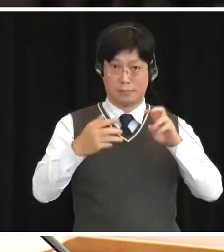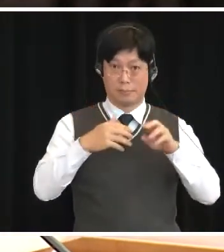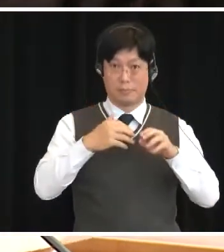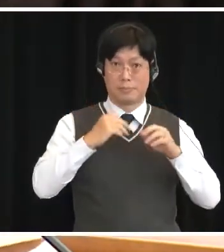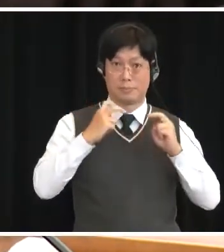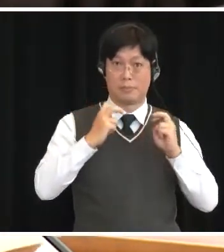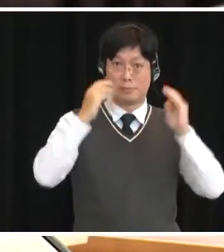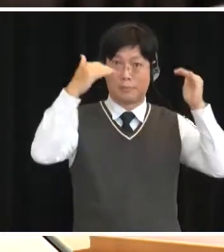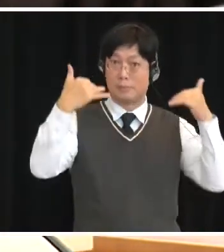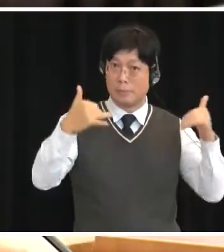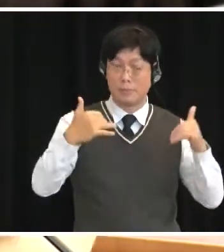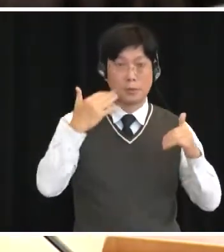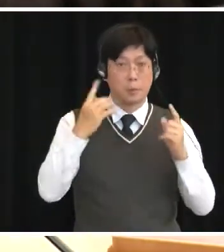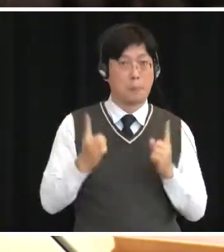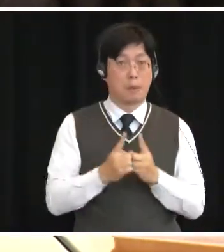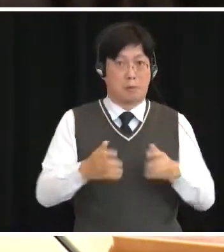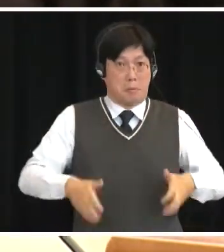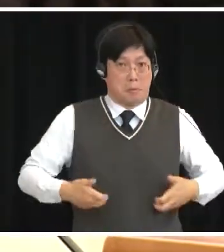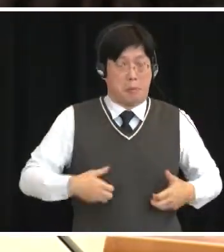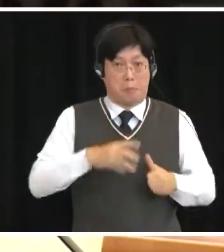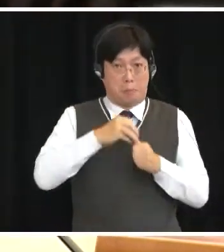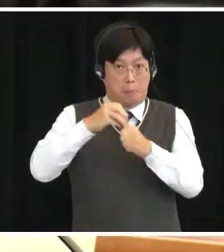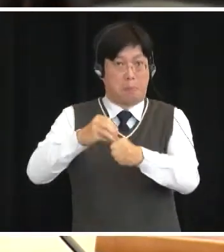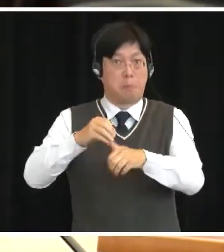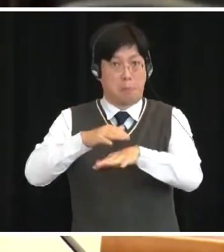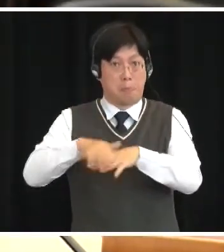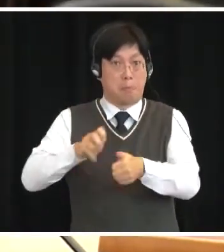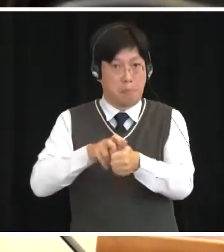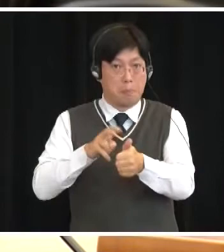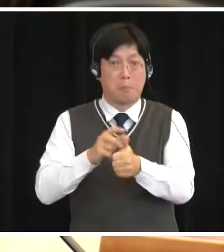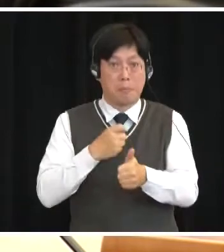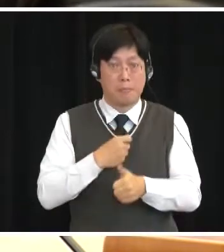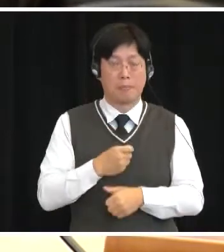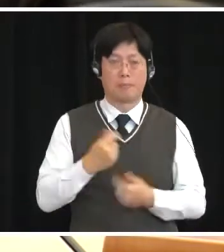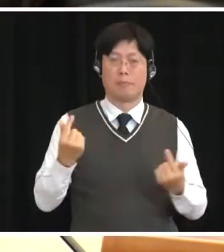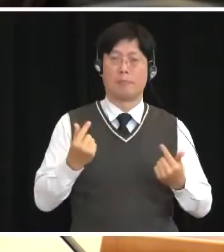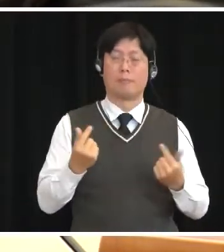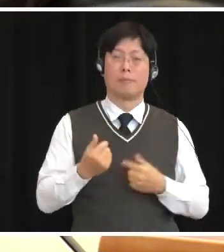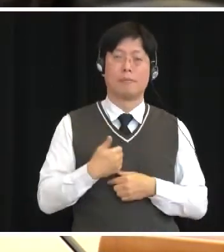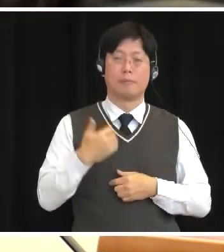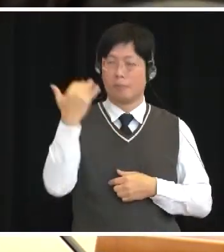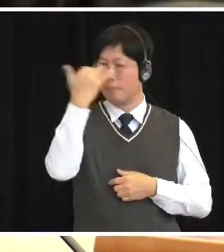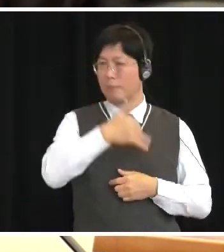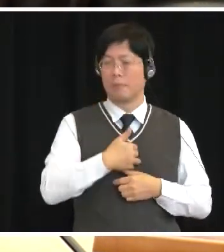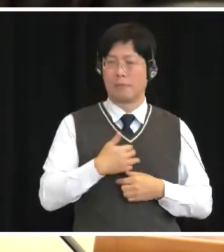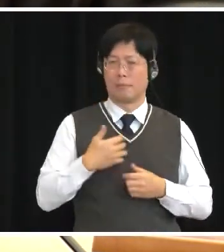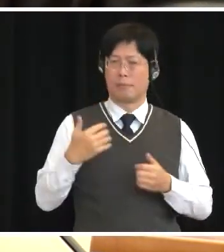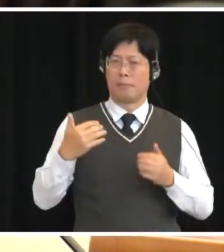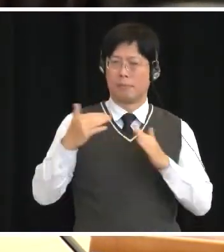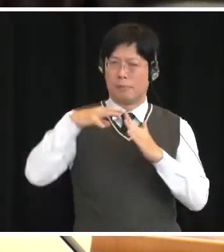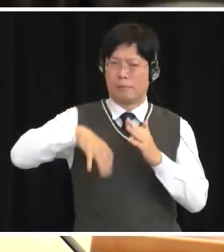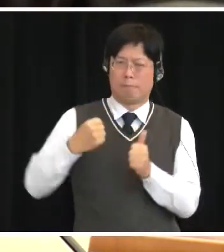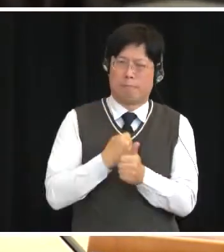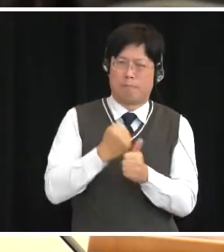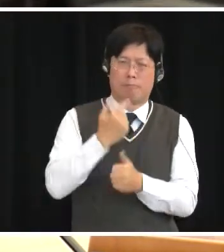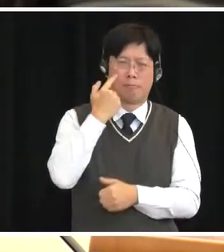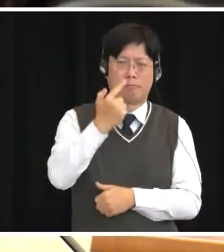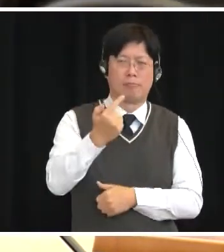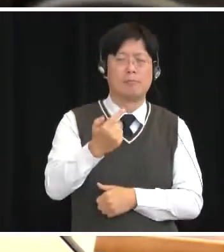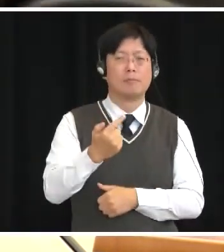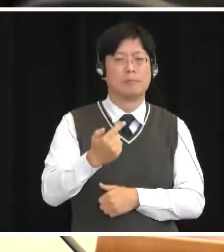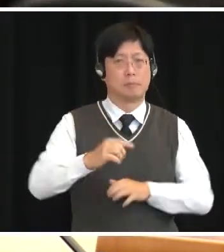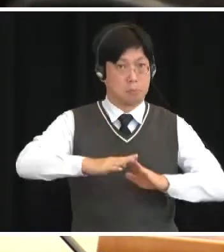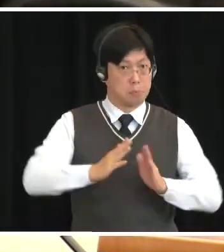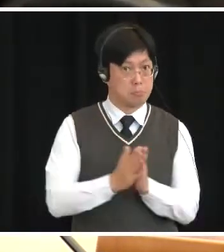people who are between 18 and 20 in terms of emergency placement. That is to say, if there